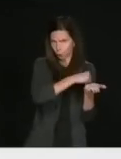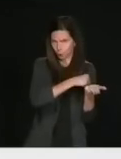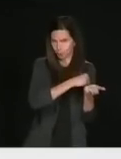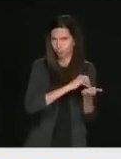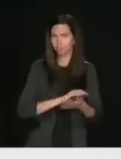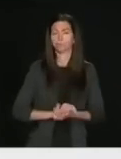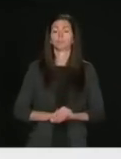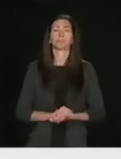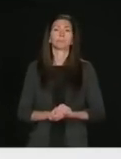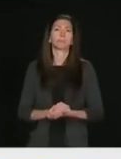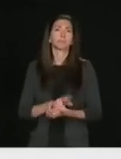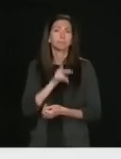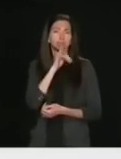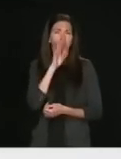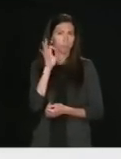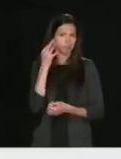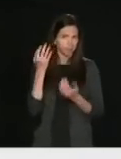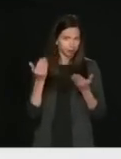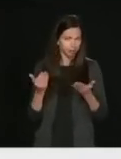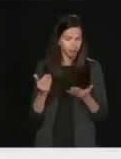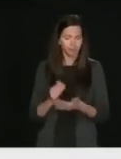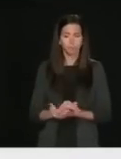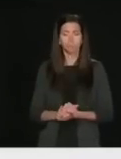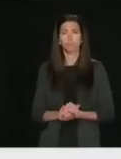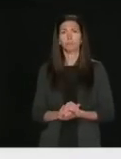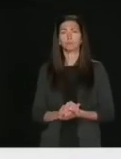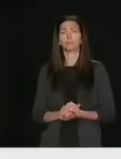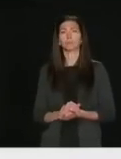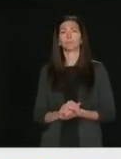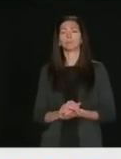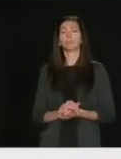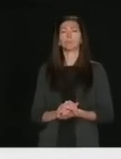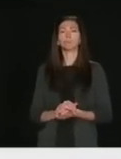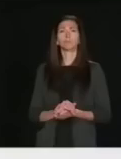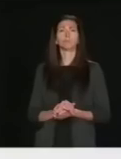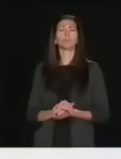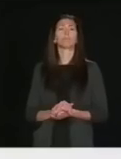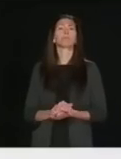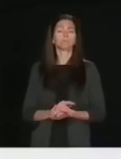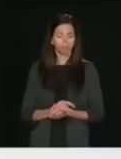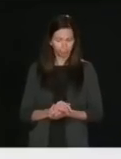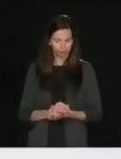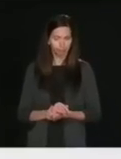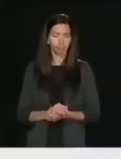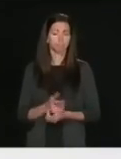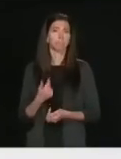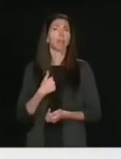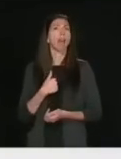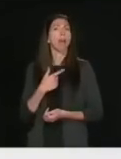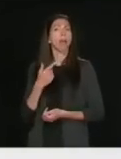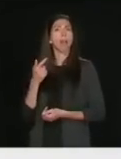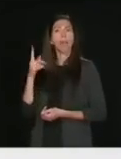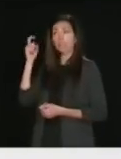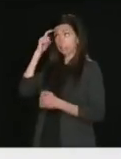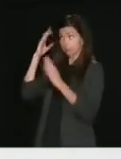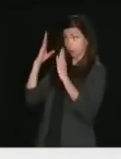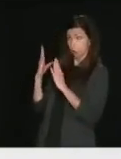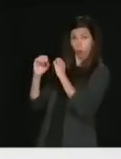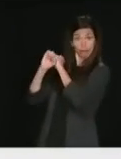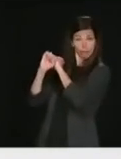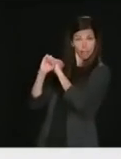J'ai parlé plusieurs fois many times de la défense, to the defense minister this weekend after this